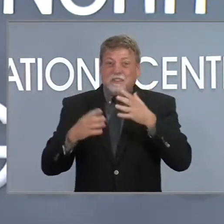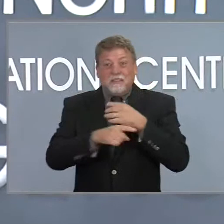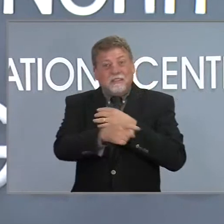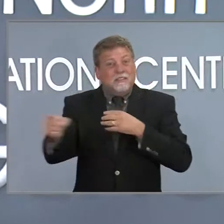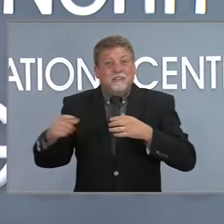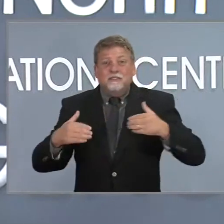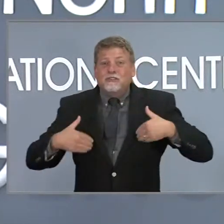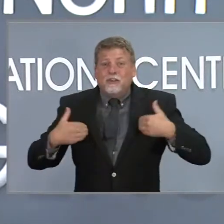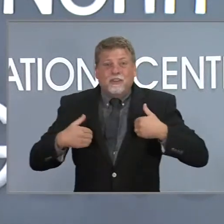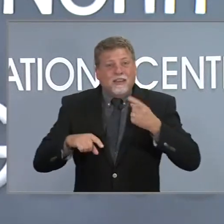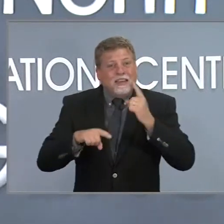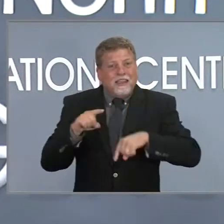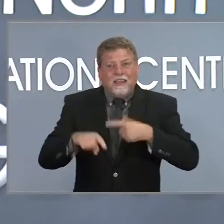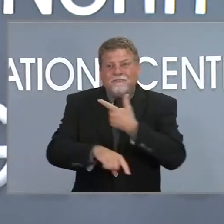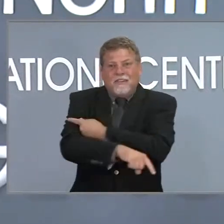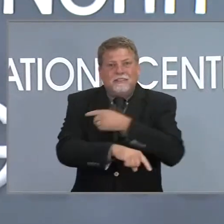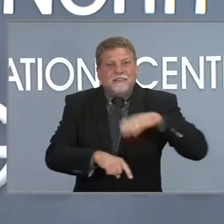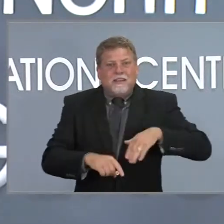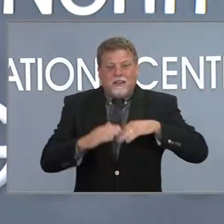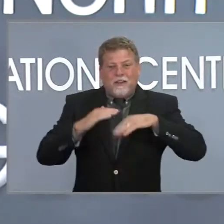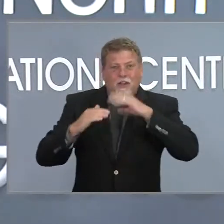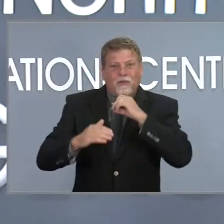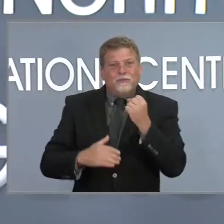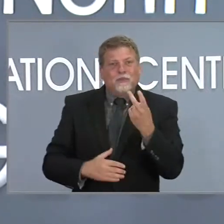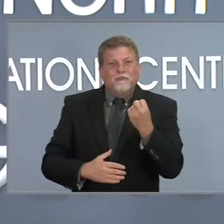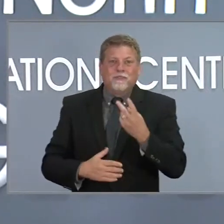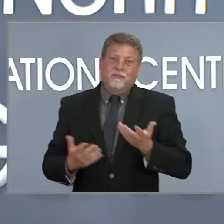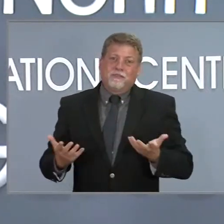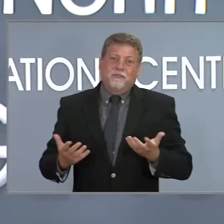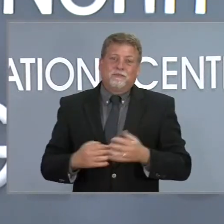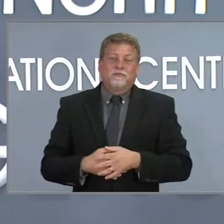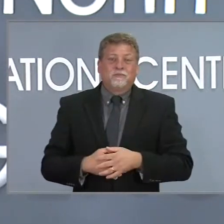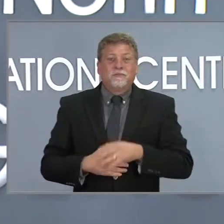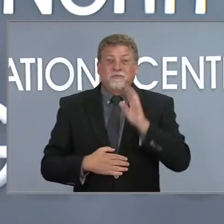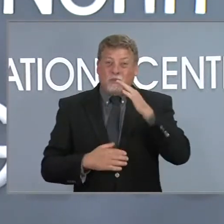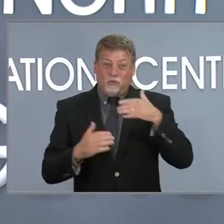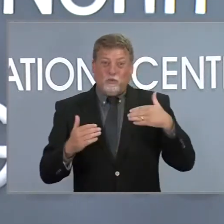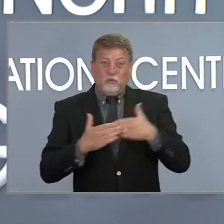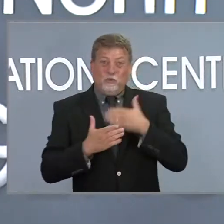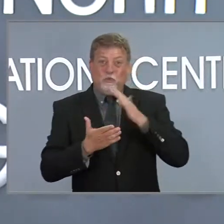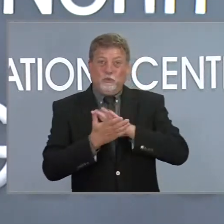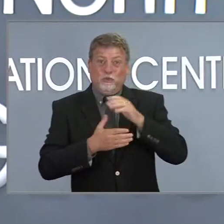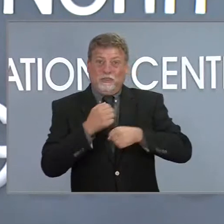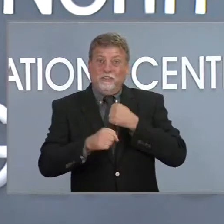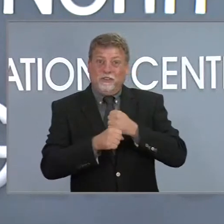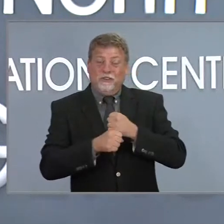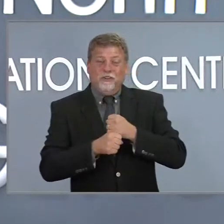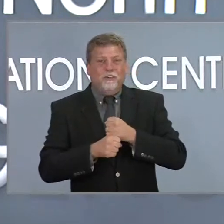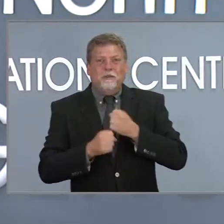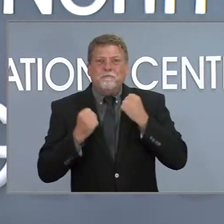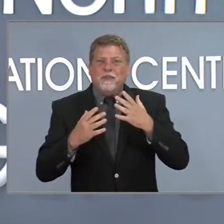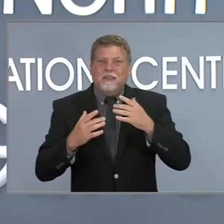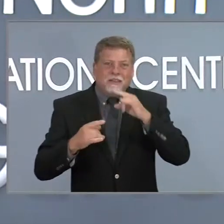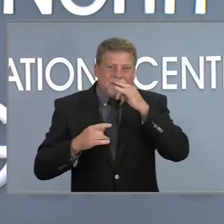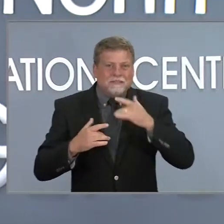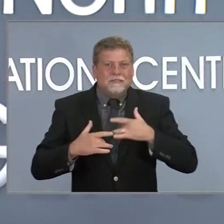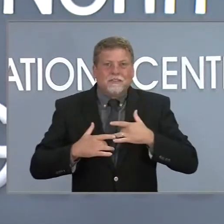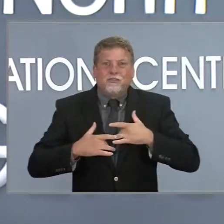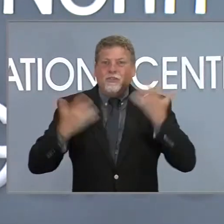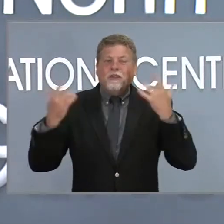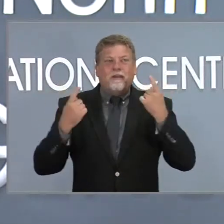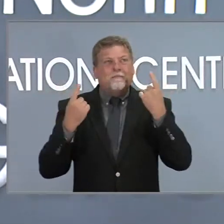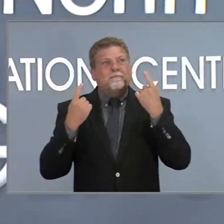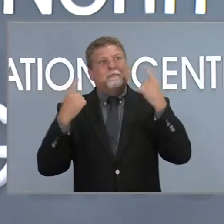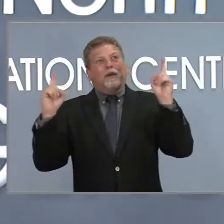vaccinated. The first few weeks of school have brought excitement for children across the state as they return to their classrooms, their teachers, and their